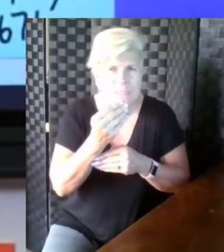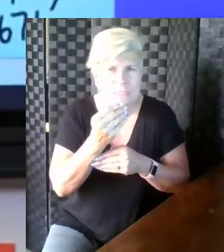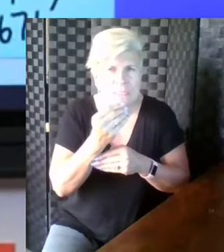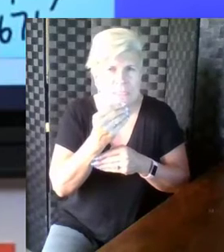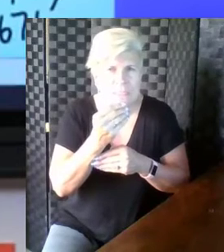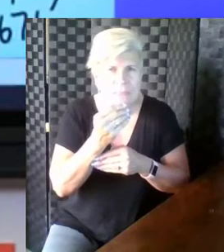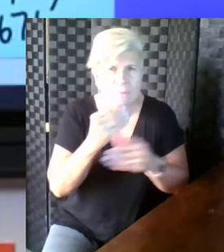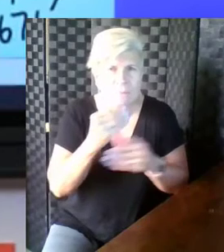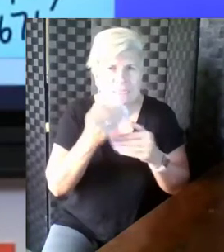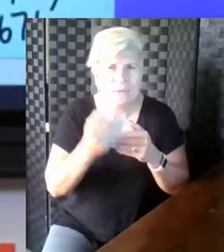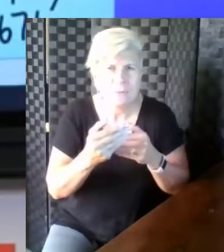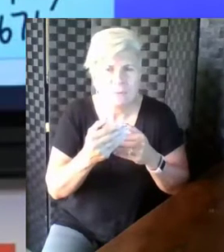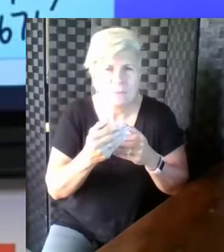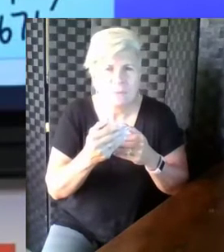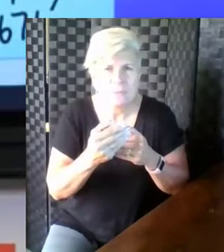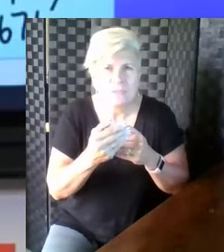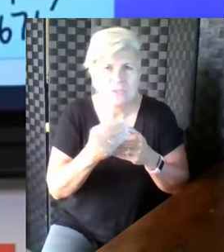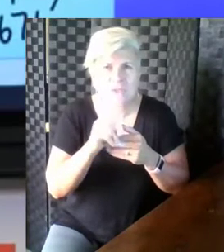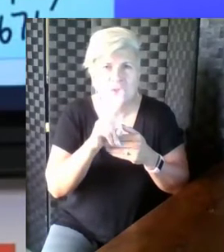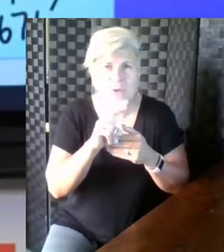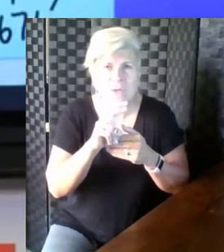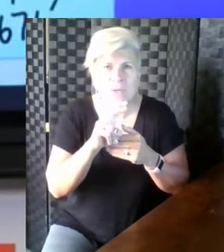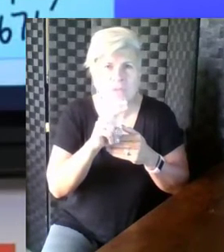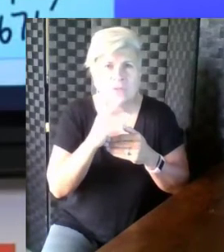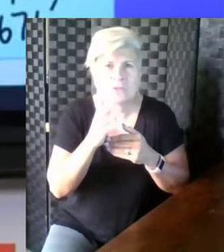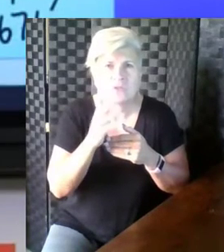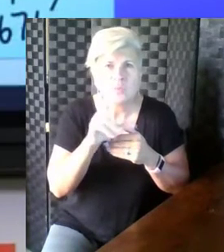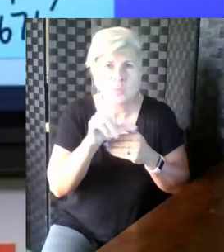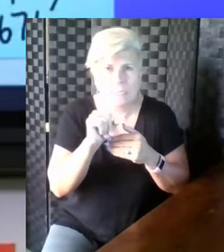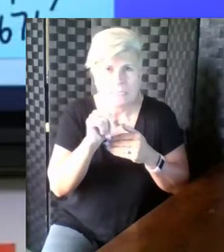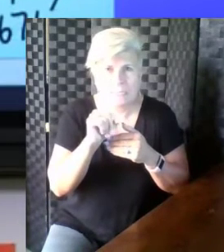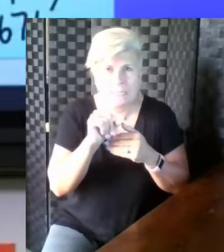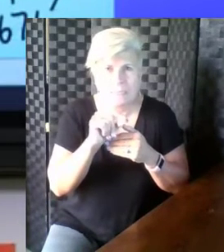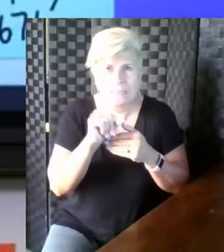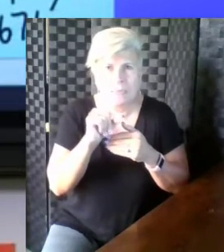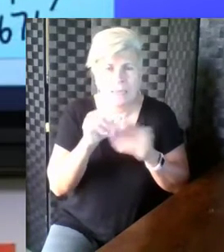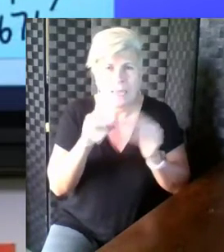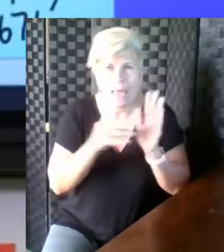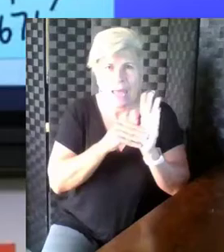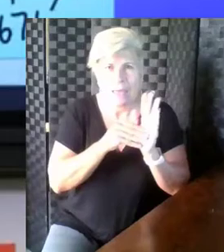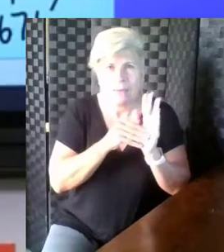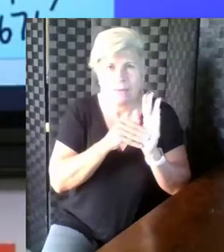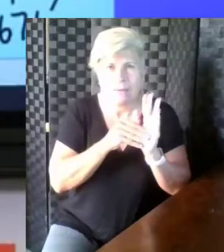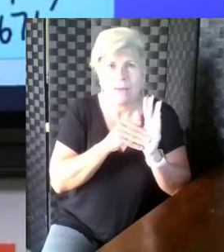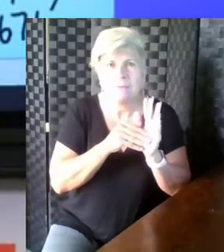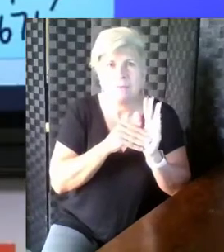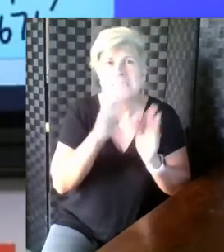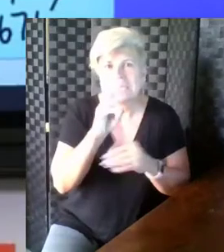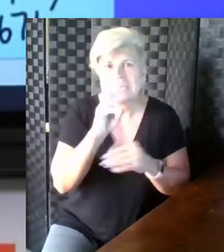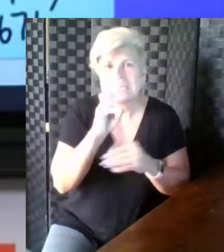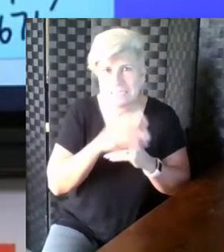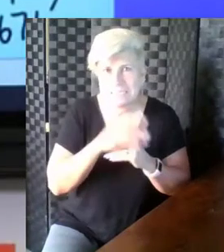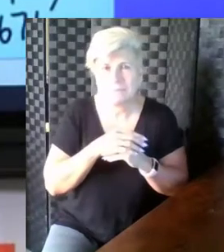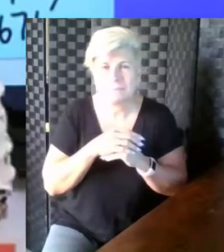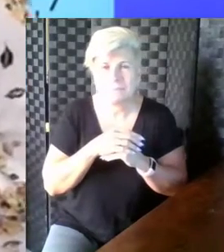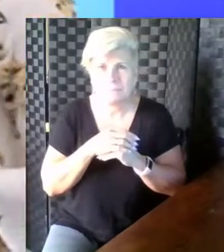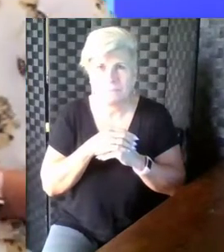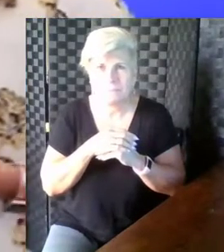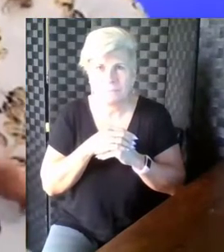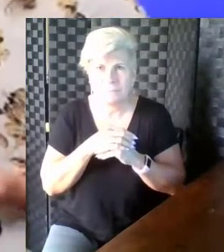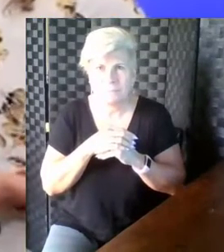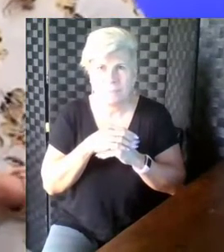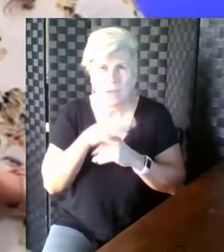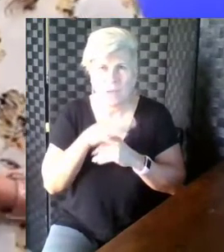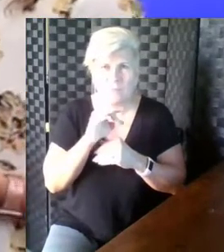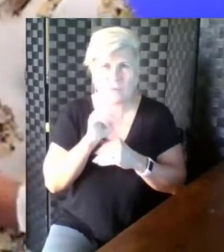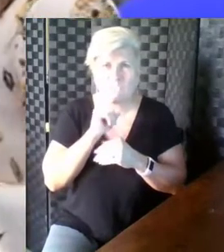214, my next friendly number is going to be 220. And that's going to give me a jump of 6. I